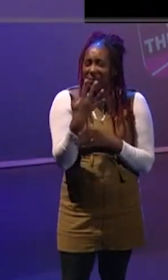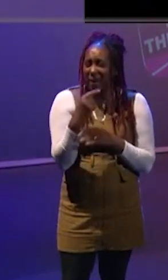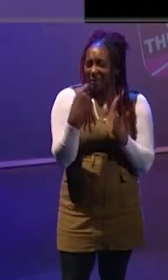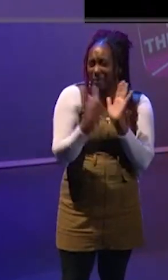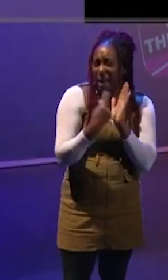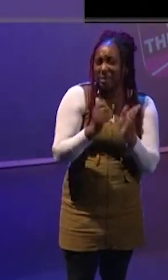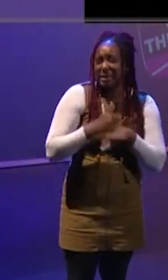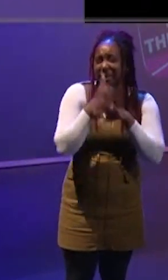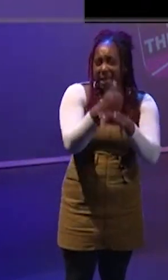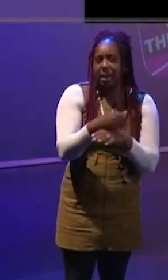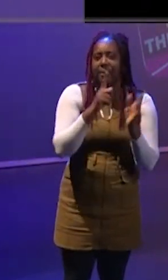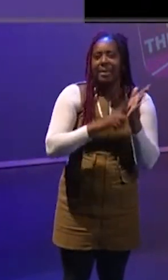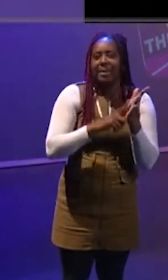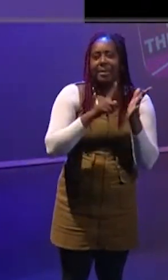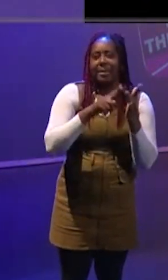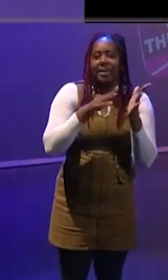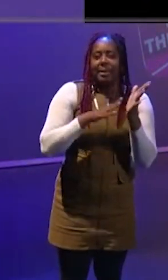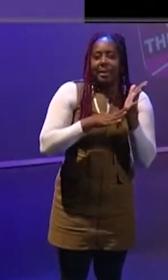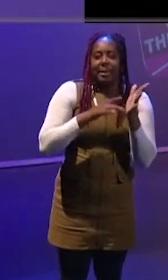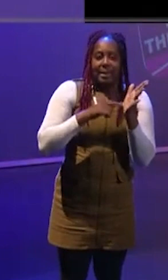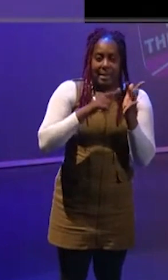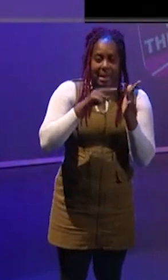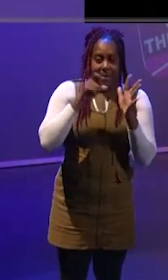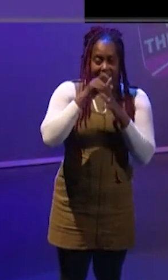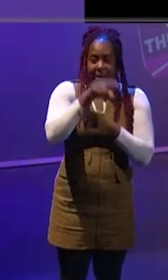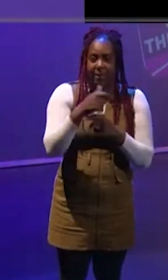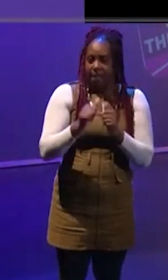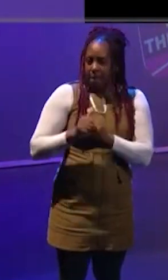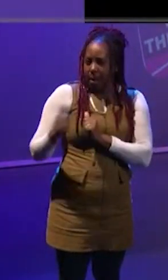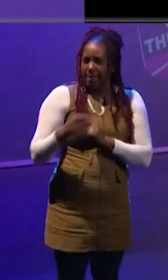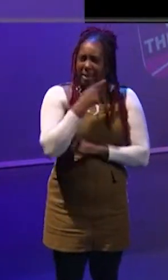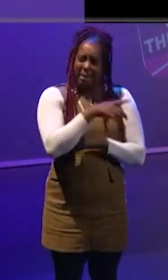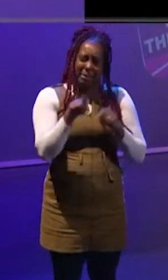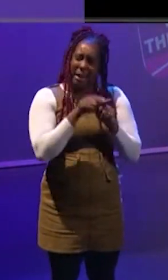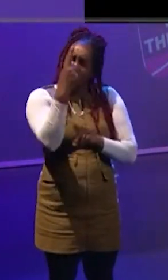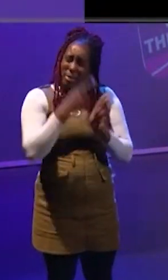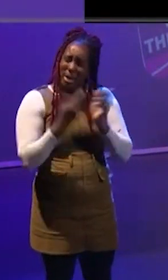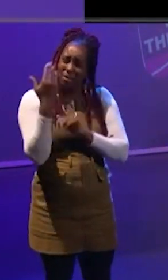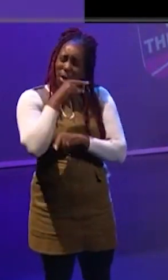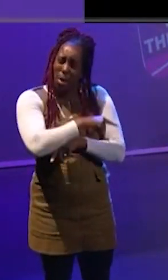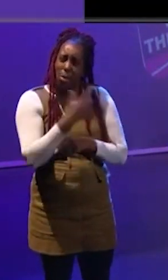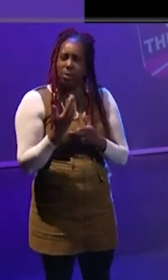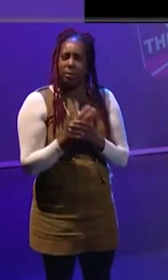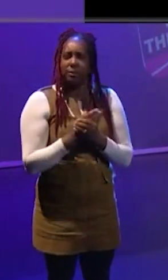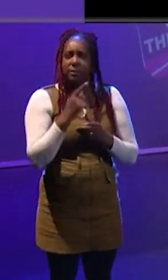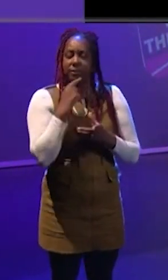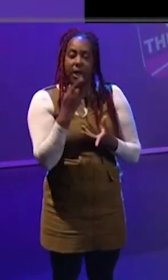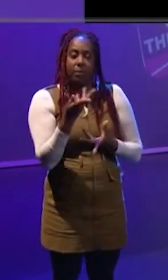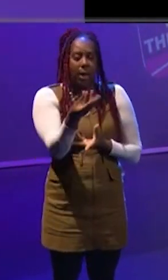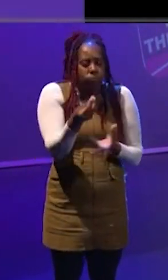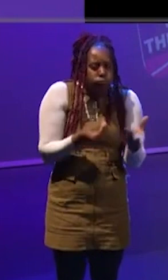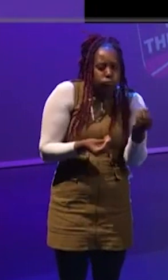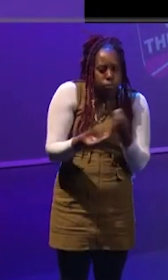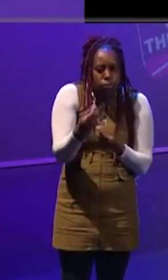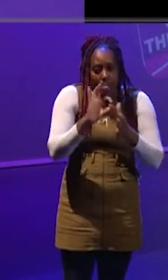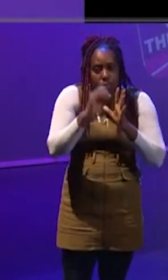we started, we only started working in a company structure a year ago. And really all it was is that we sort of pooled together